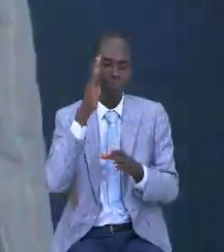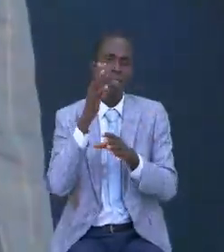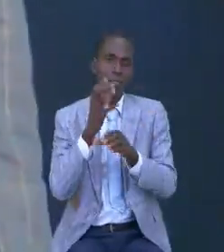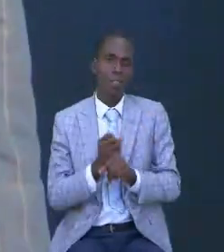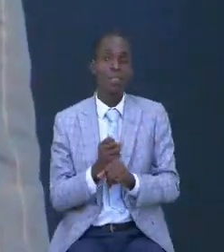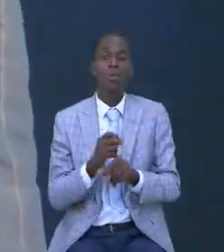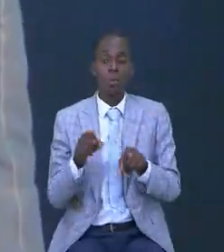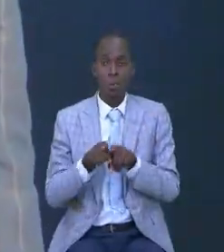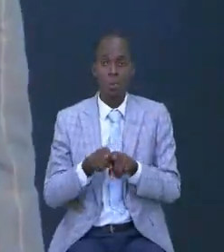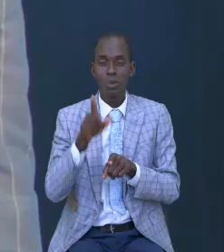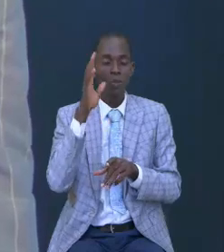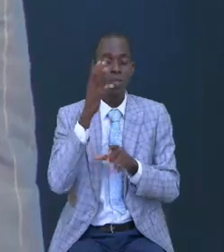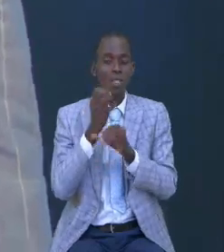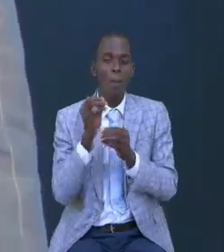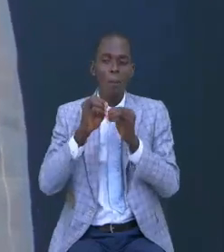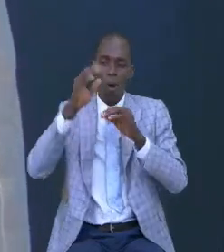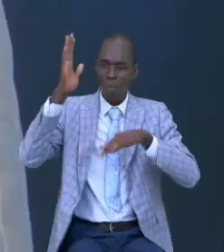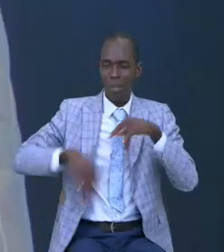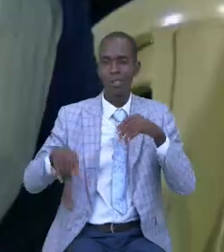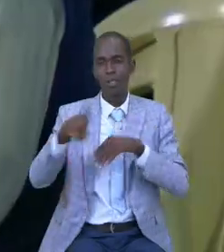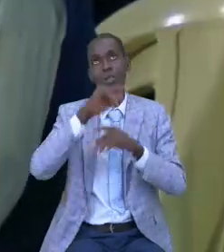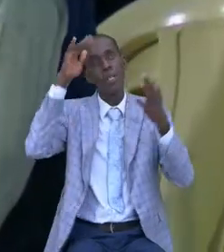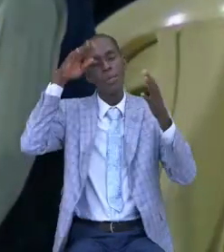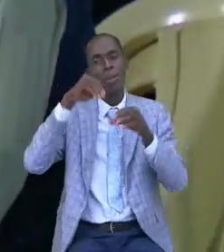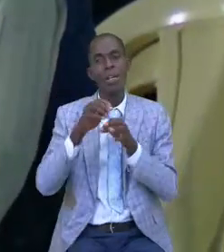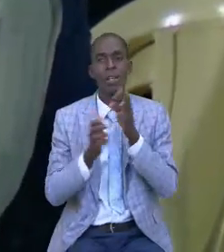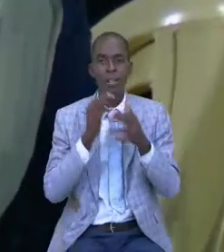will get more than you expect.